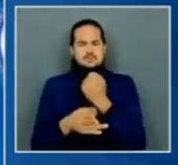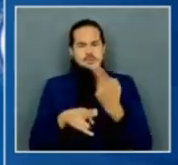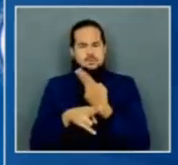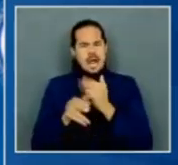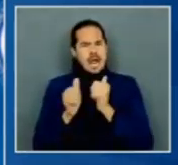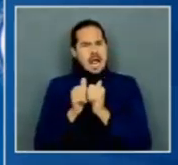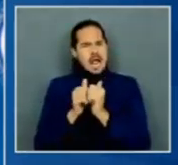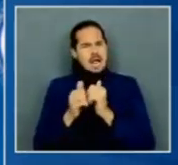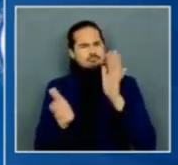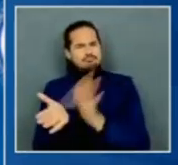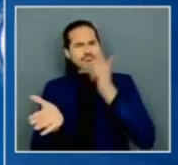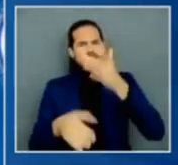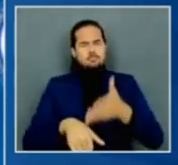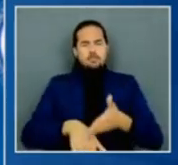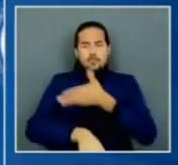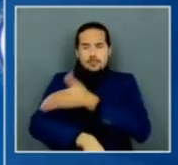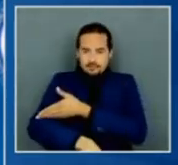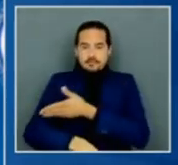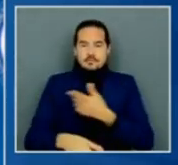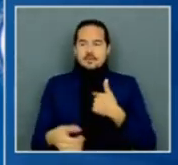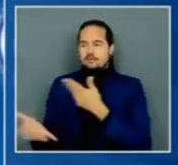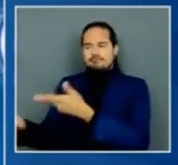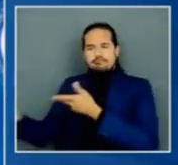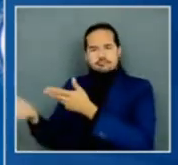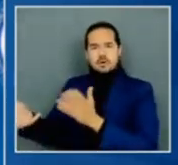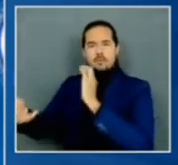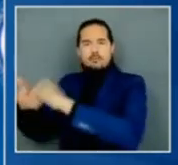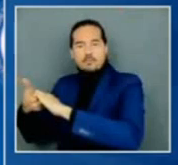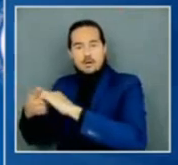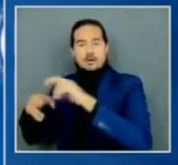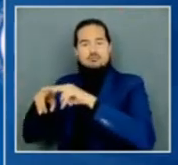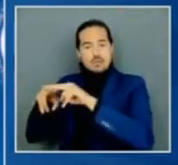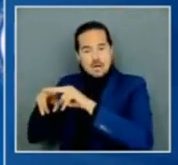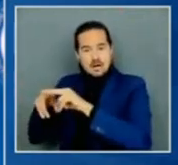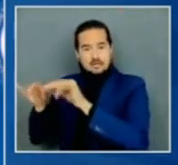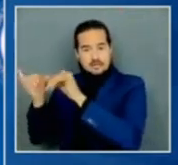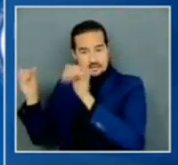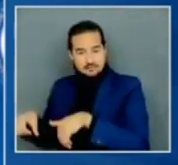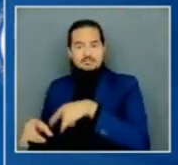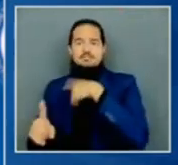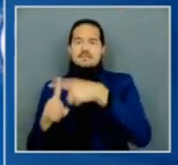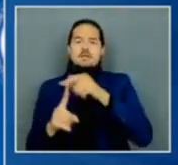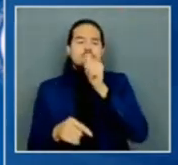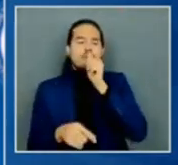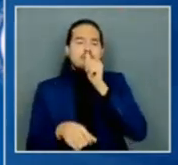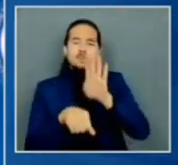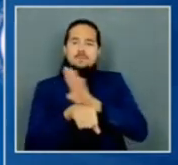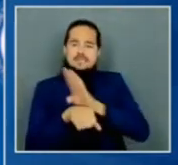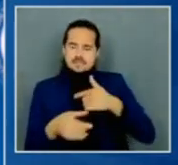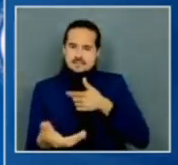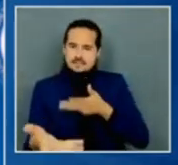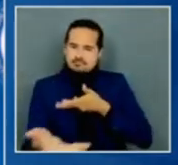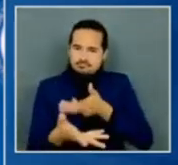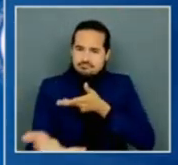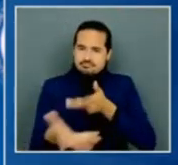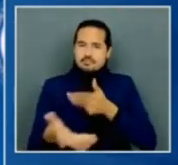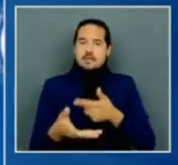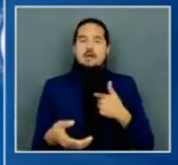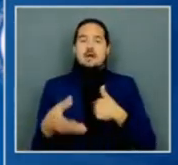up partnerships, from a regional collaboration to improve rail service, to the public-private partnership that put our city at the cutting edge